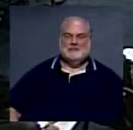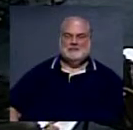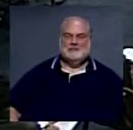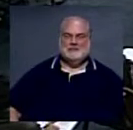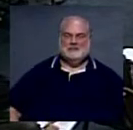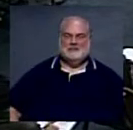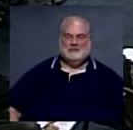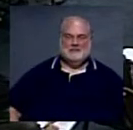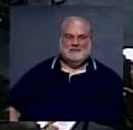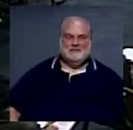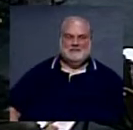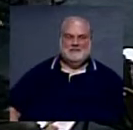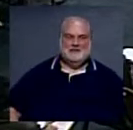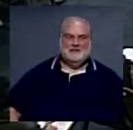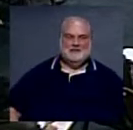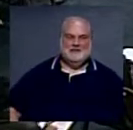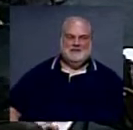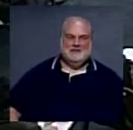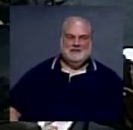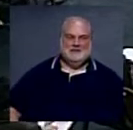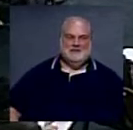your attention.